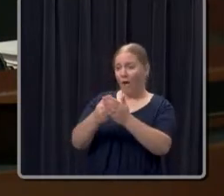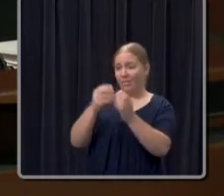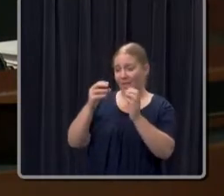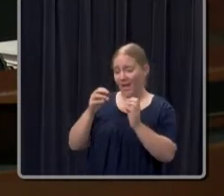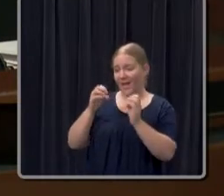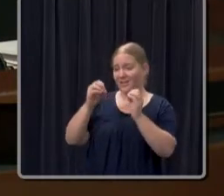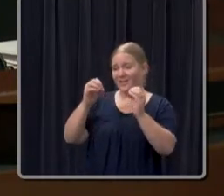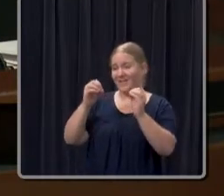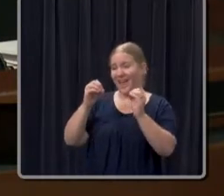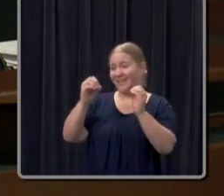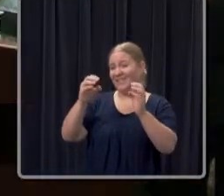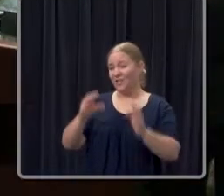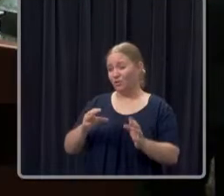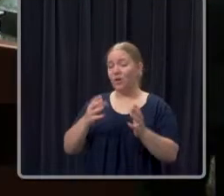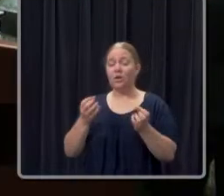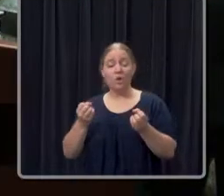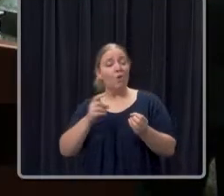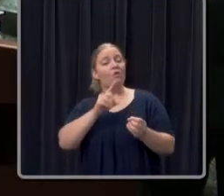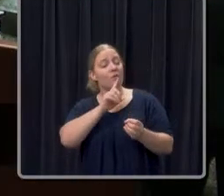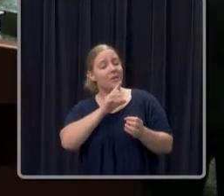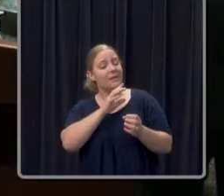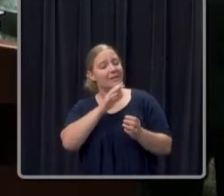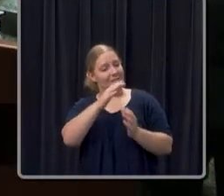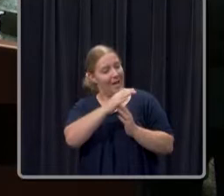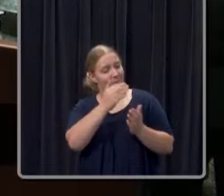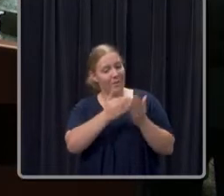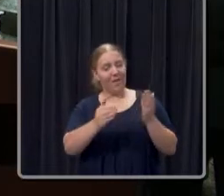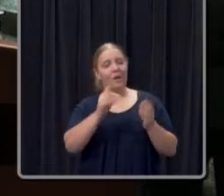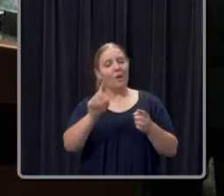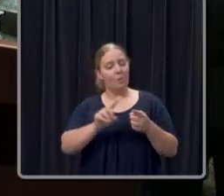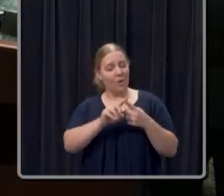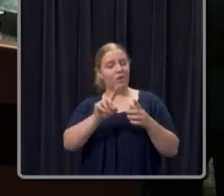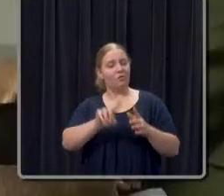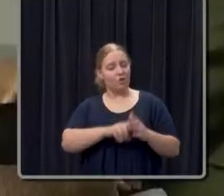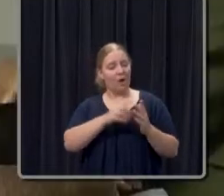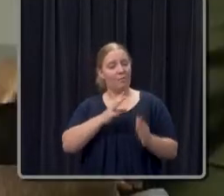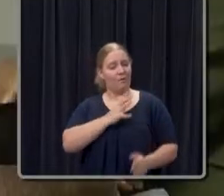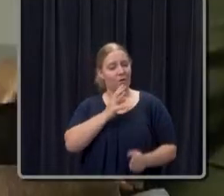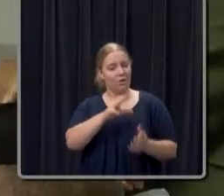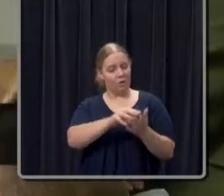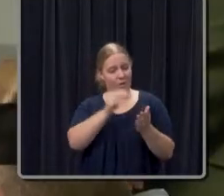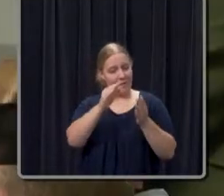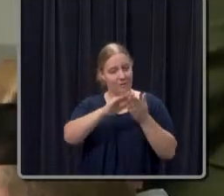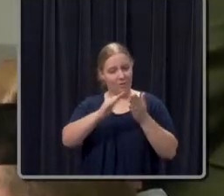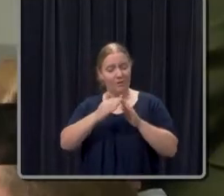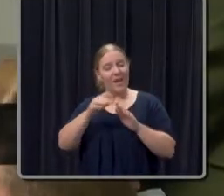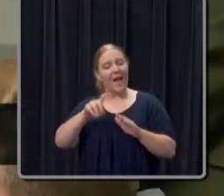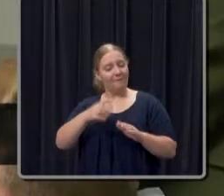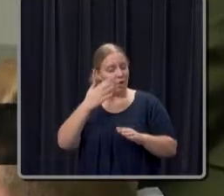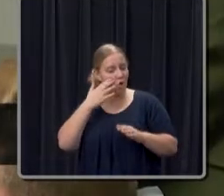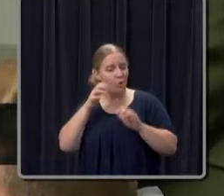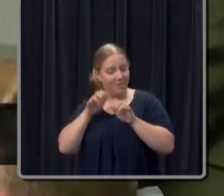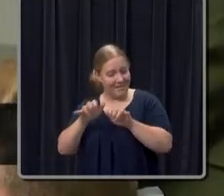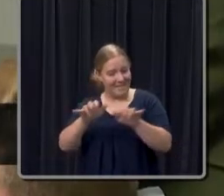the teachers. The number one thing as you're starting with your professional learning communities, you have to know your standards. So you really have to know the